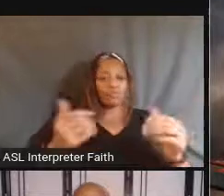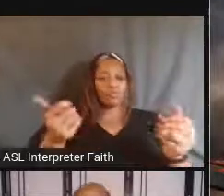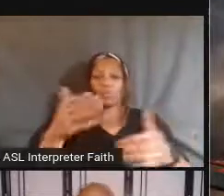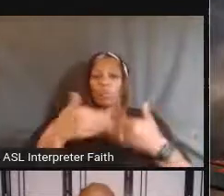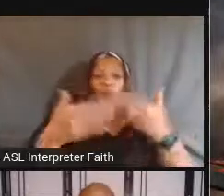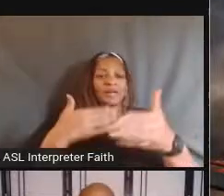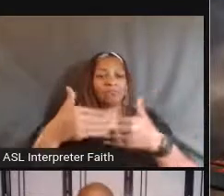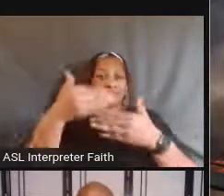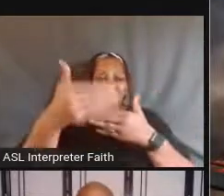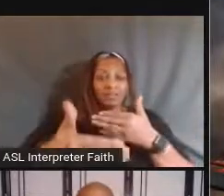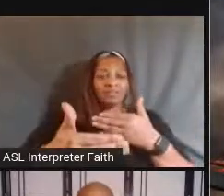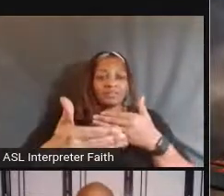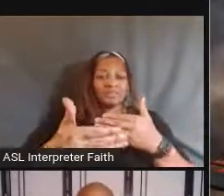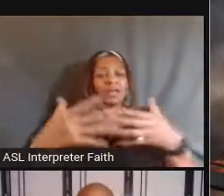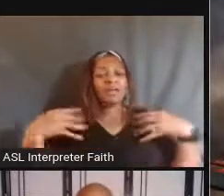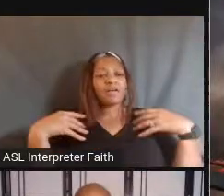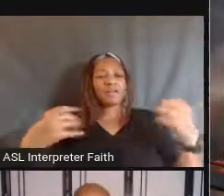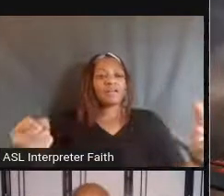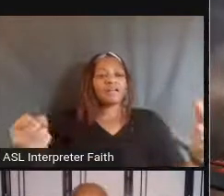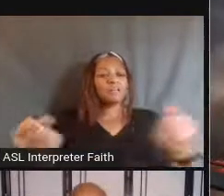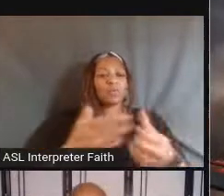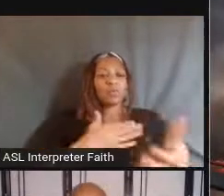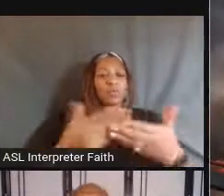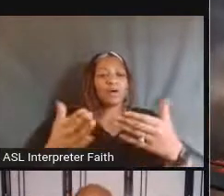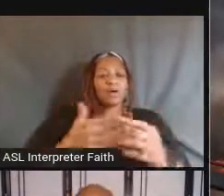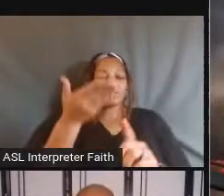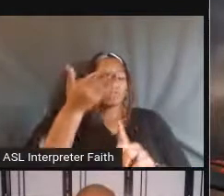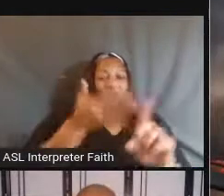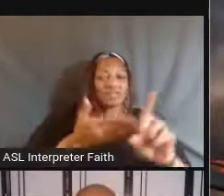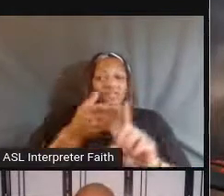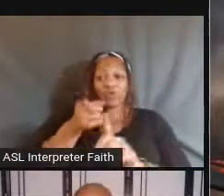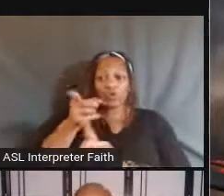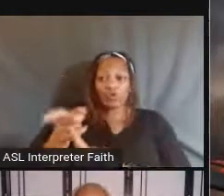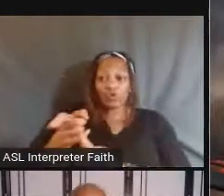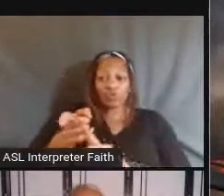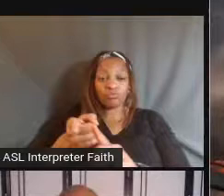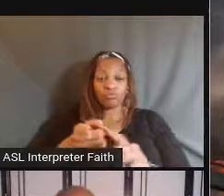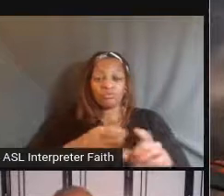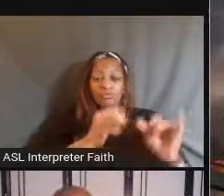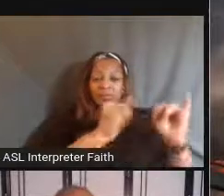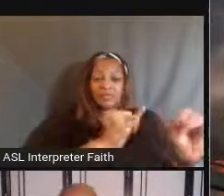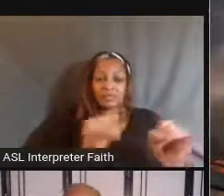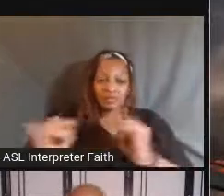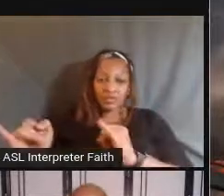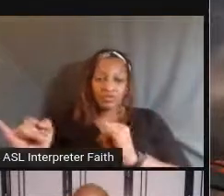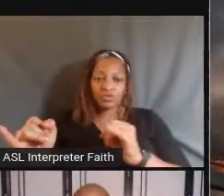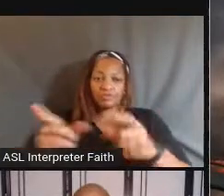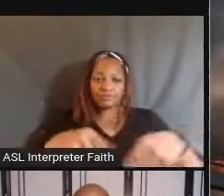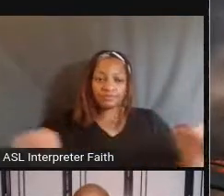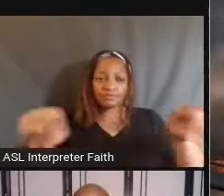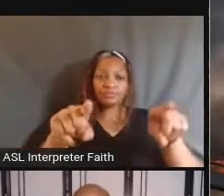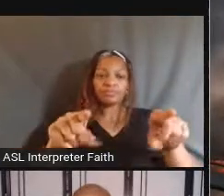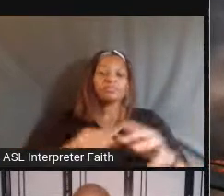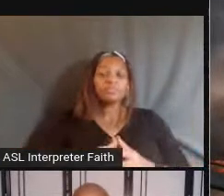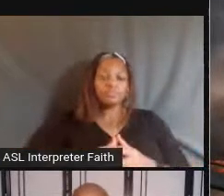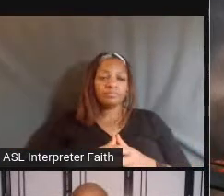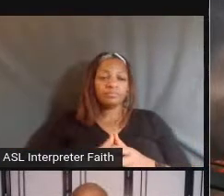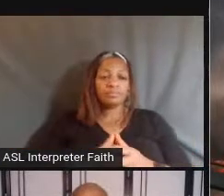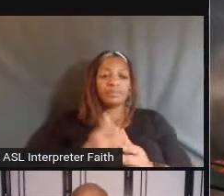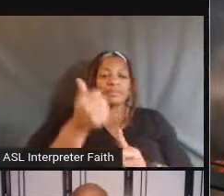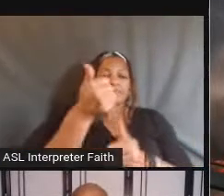Healing is whatever it is for you and them and them.